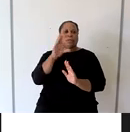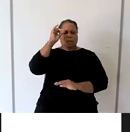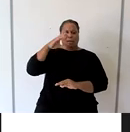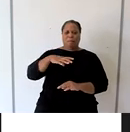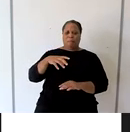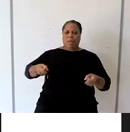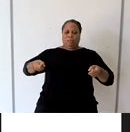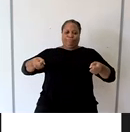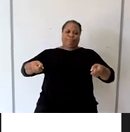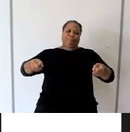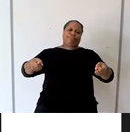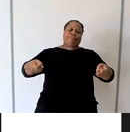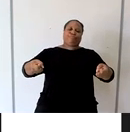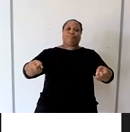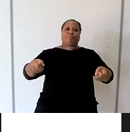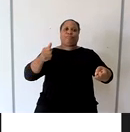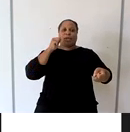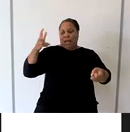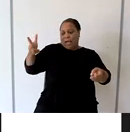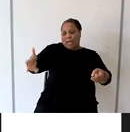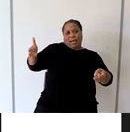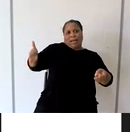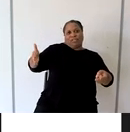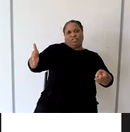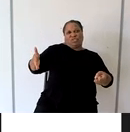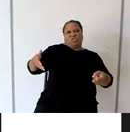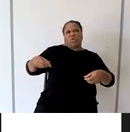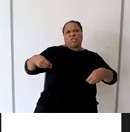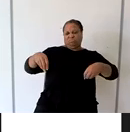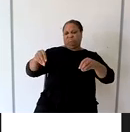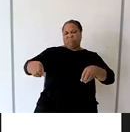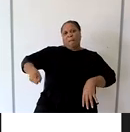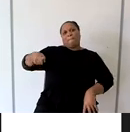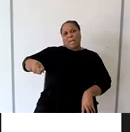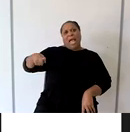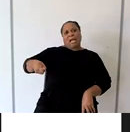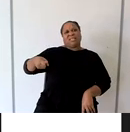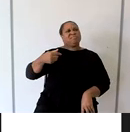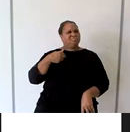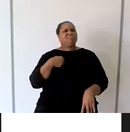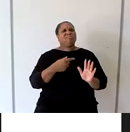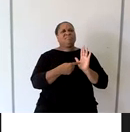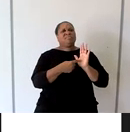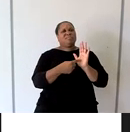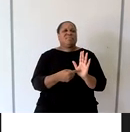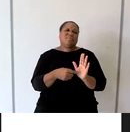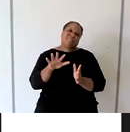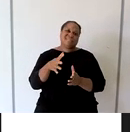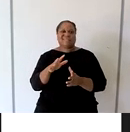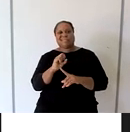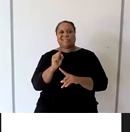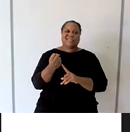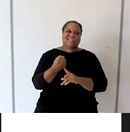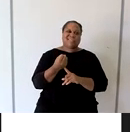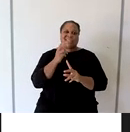his wheelchair and a woman next to him carrying some shopping bags. And to me, this represents kind of society's view